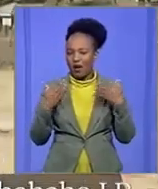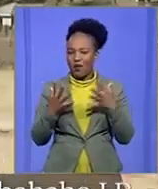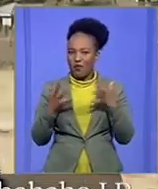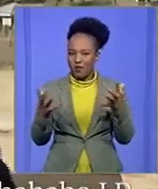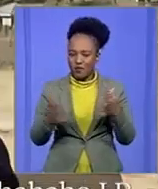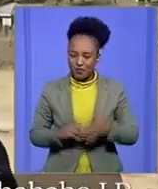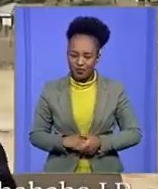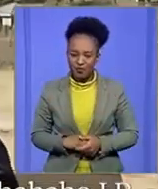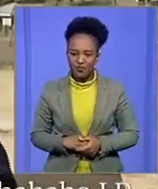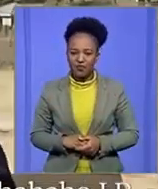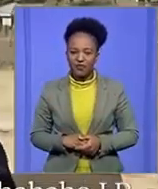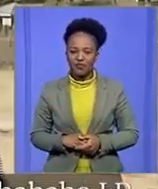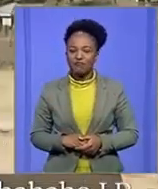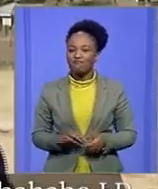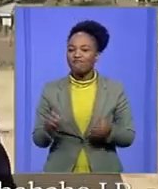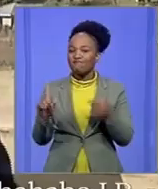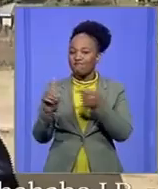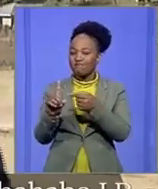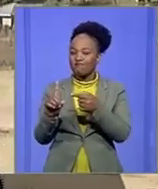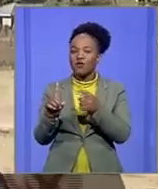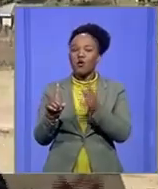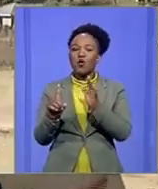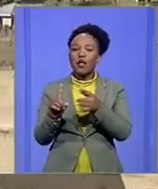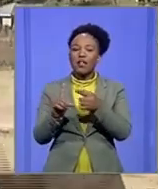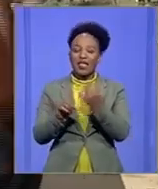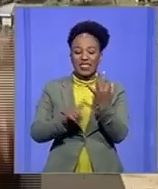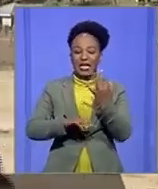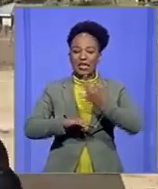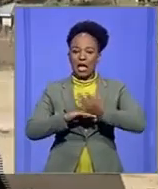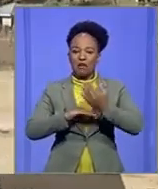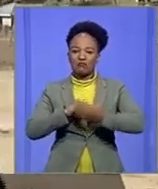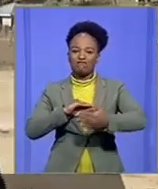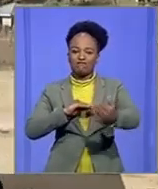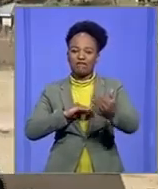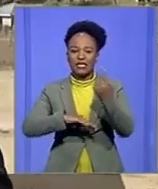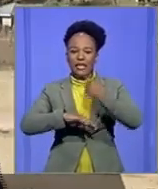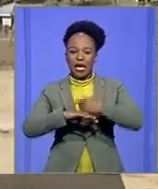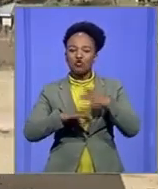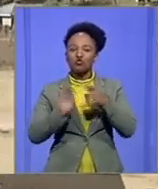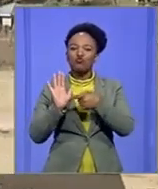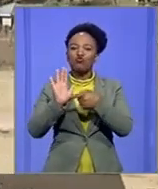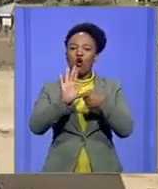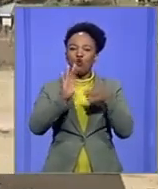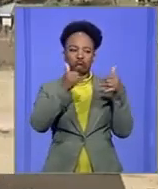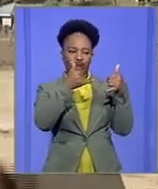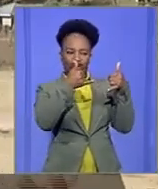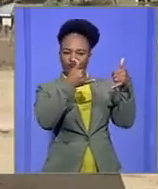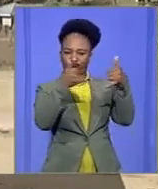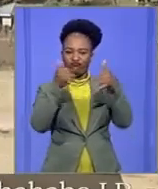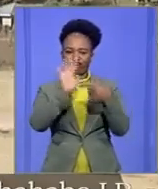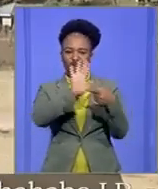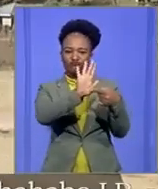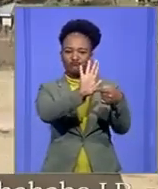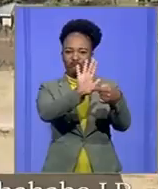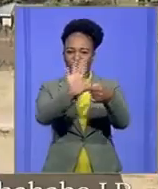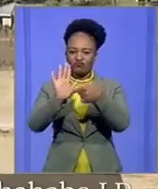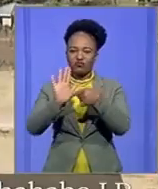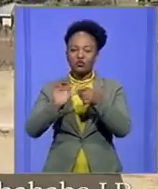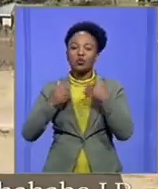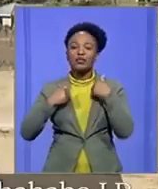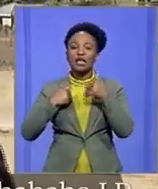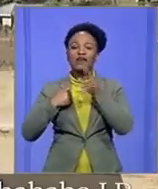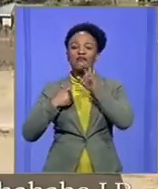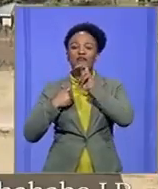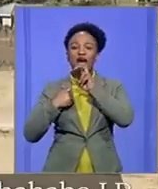letetse gore Makhadzi o tla tsena go pontšhe ya matšetši ya mararo go bontšha setšhaba sa Limpopo sefoka sa gago sa di-BET. O tla thoma ka la bohlano lona le go